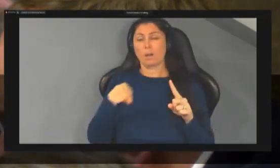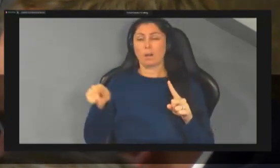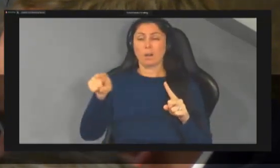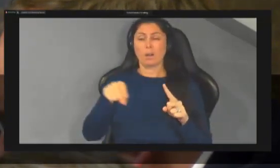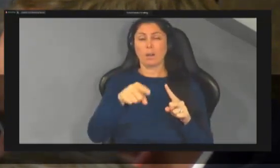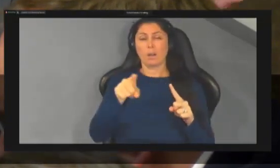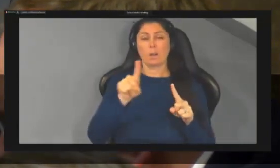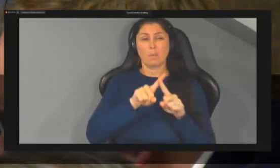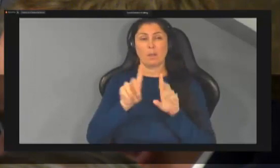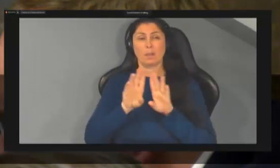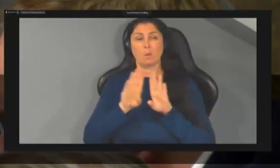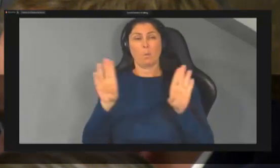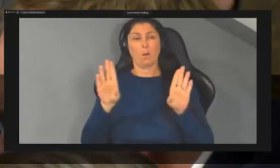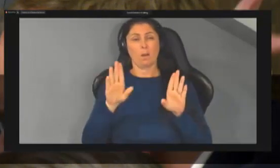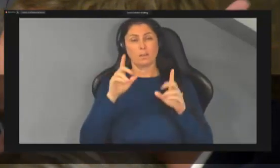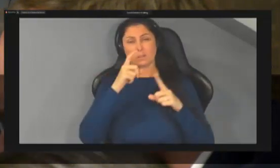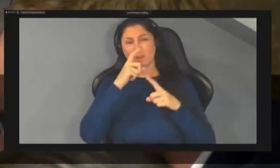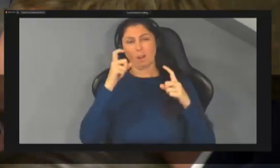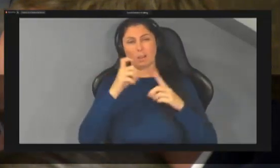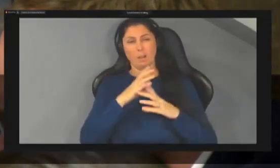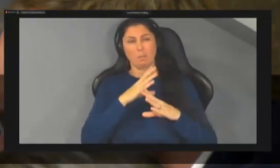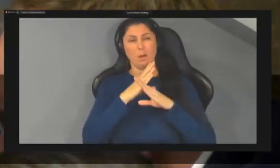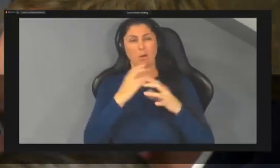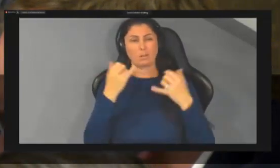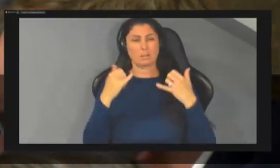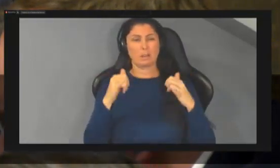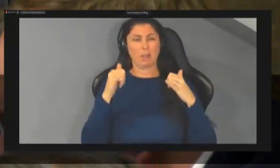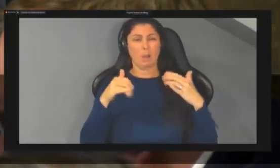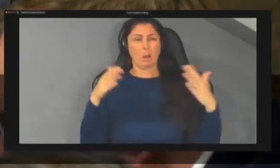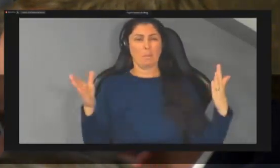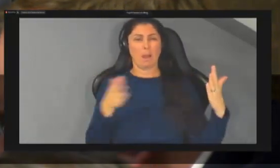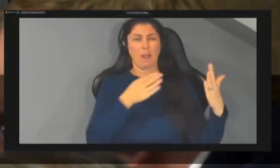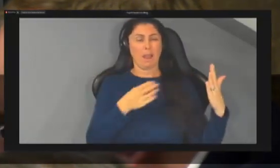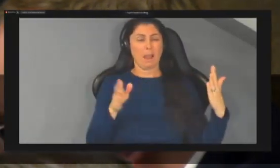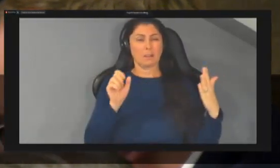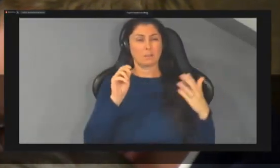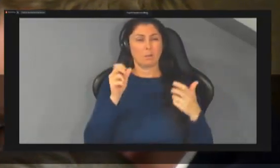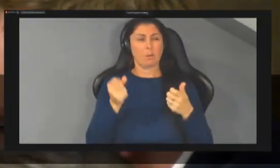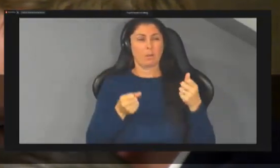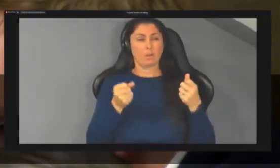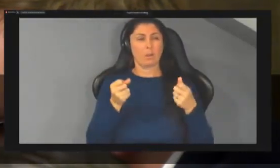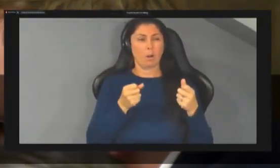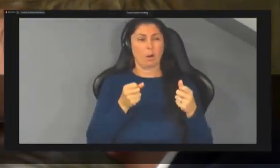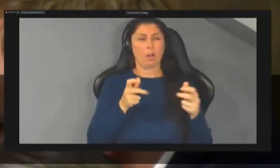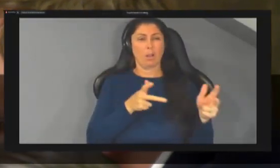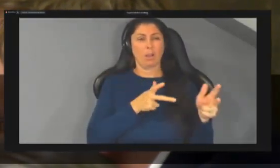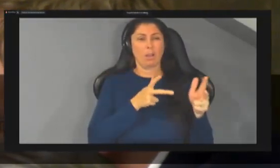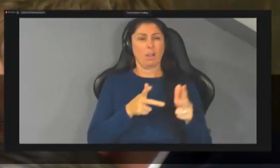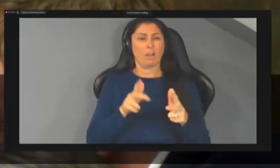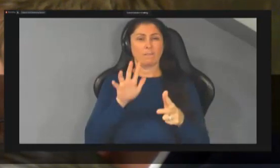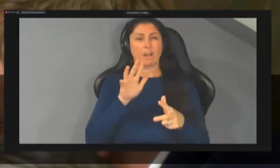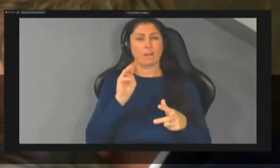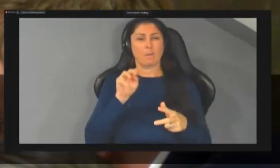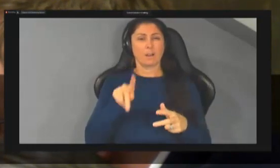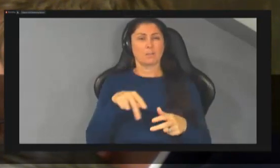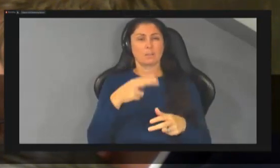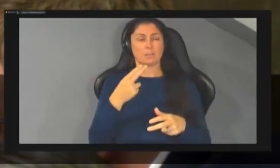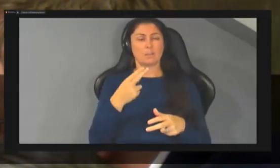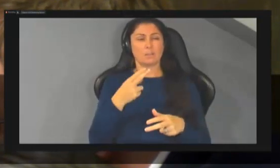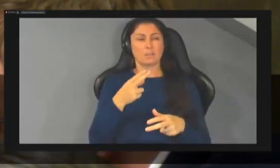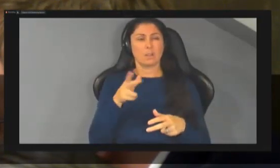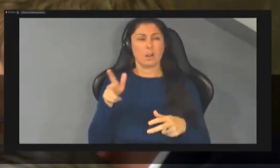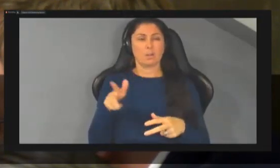broken. We have these ugly Jersey barriers and yellow paint. And so the cars are driving like 5 miles an hour down this really, you